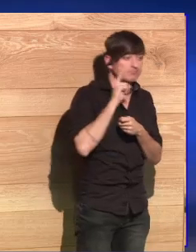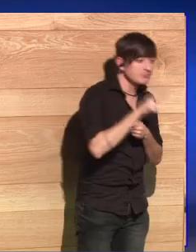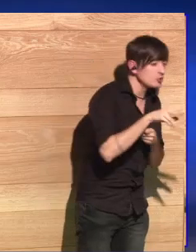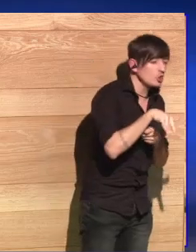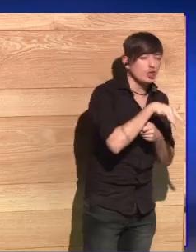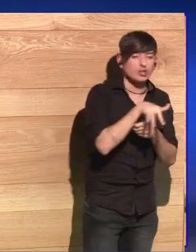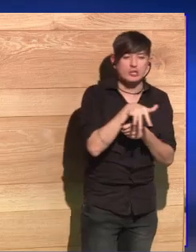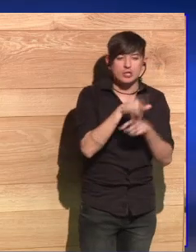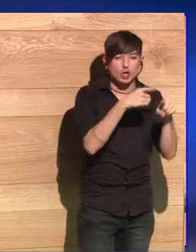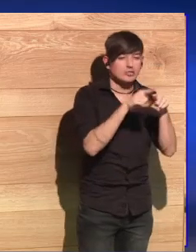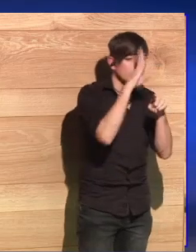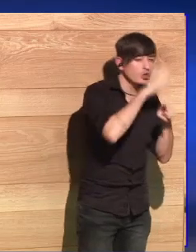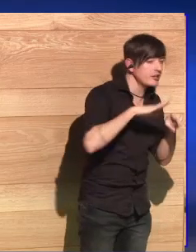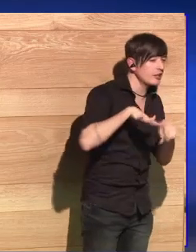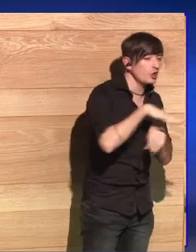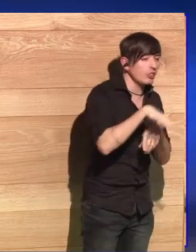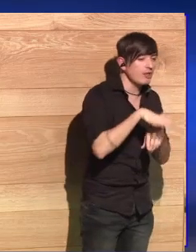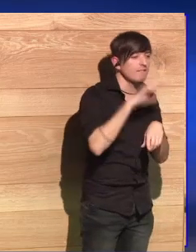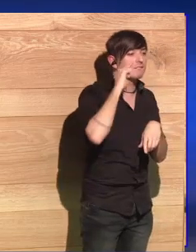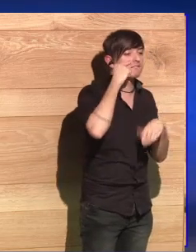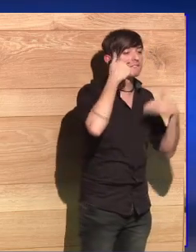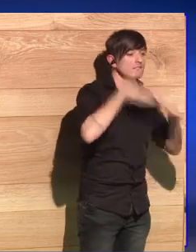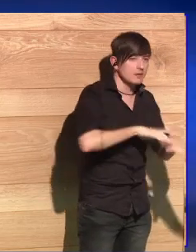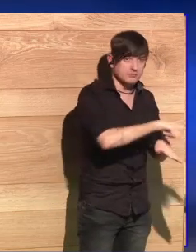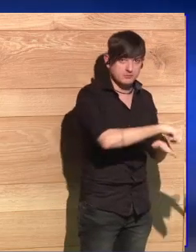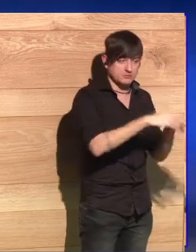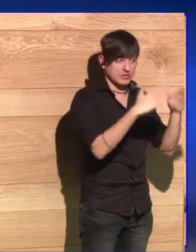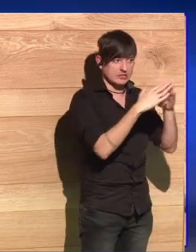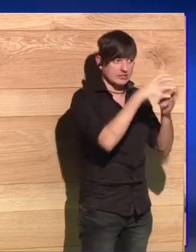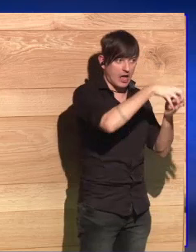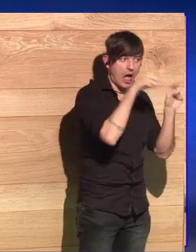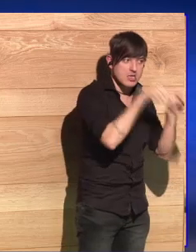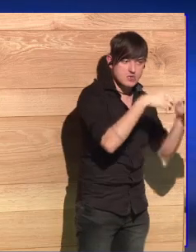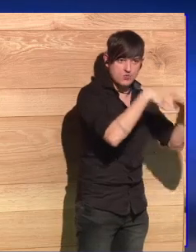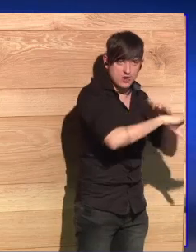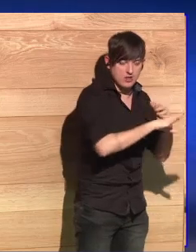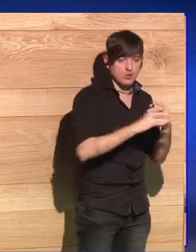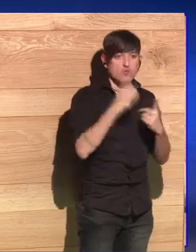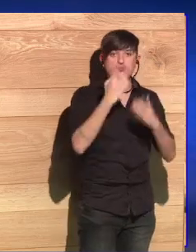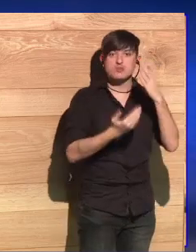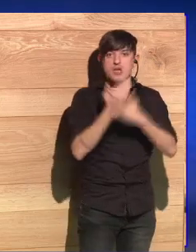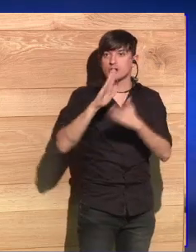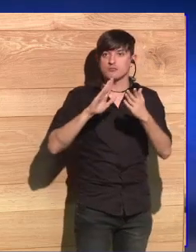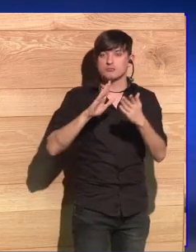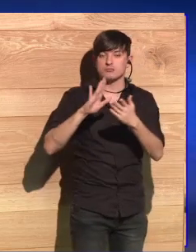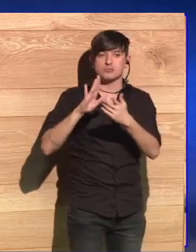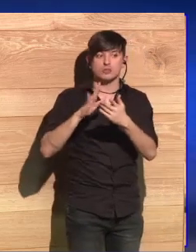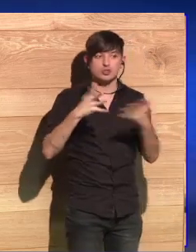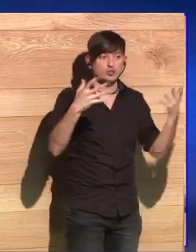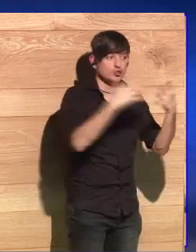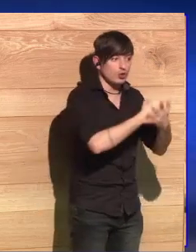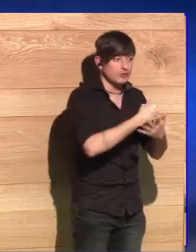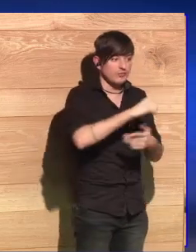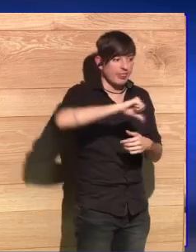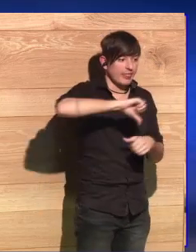out one day, they came in, they poured kerosene all over the sleeping bags, and luckily I